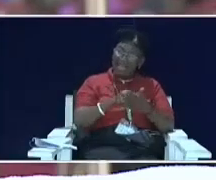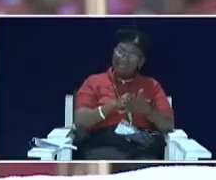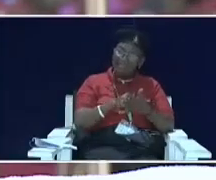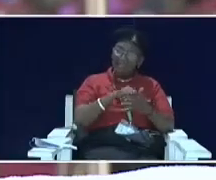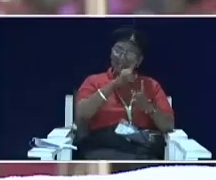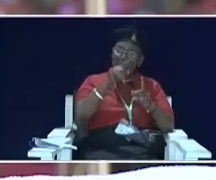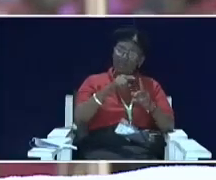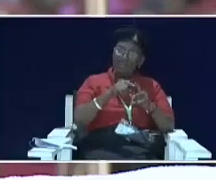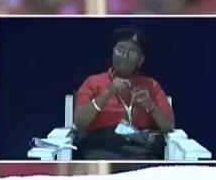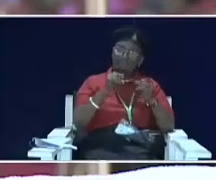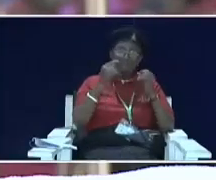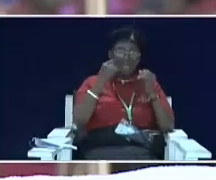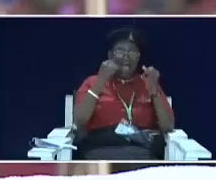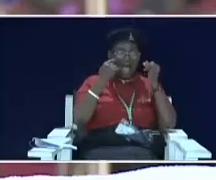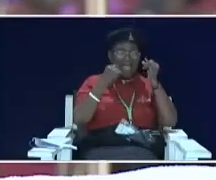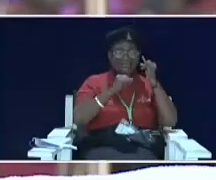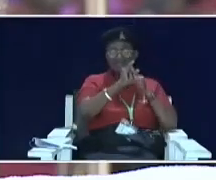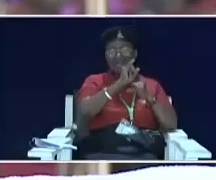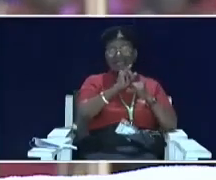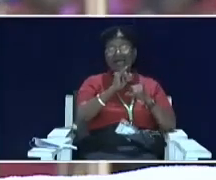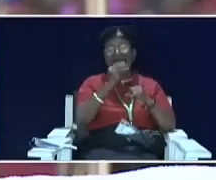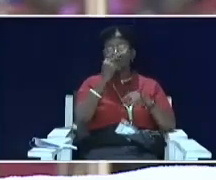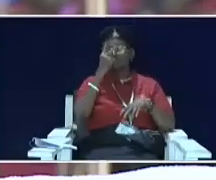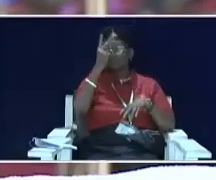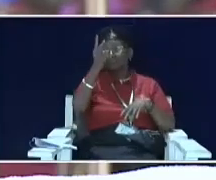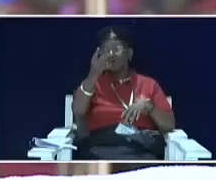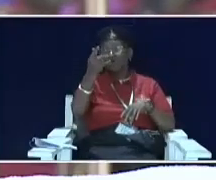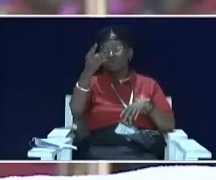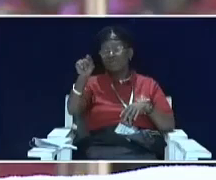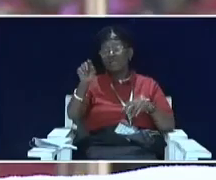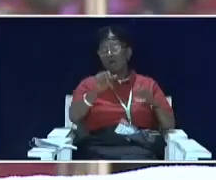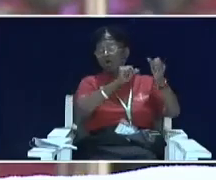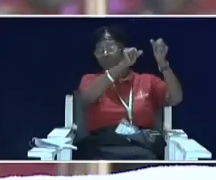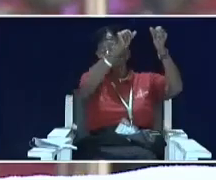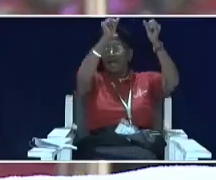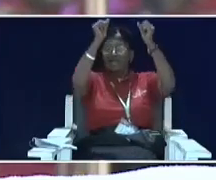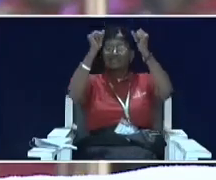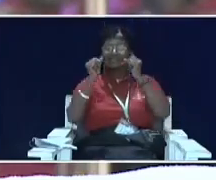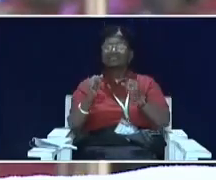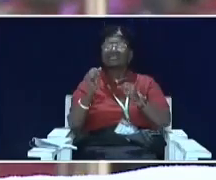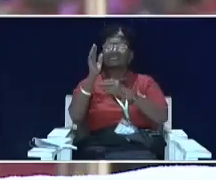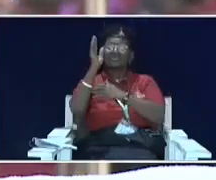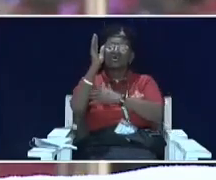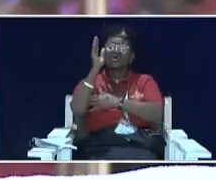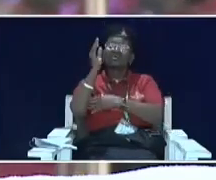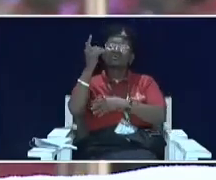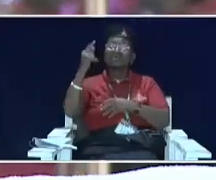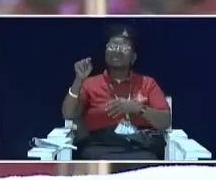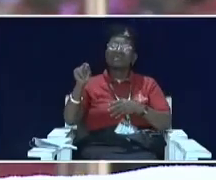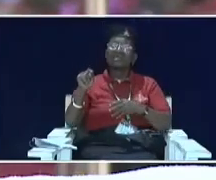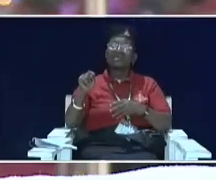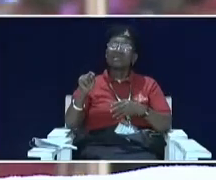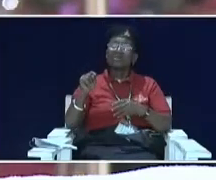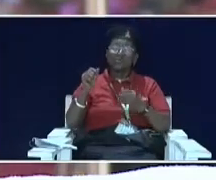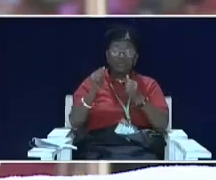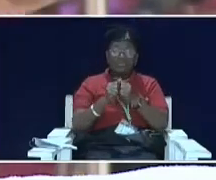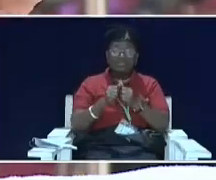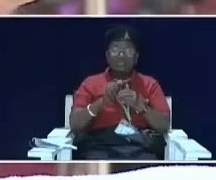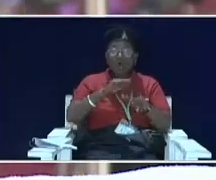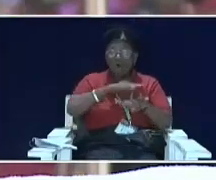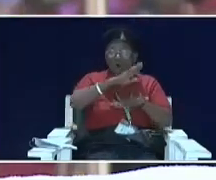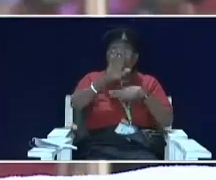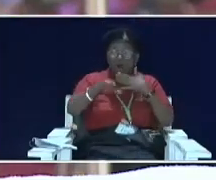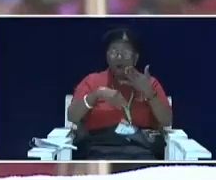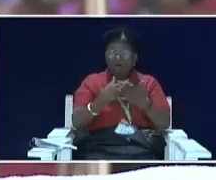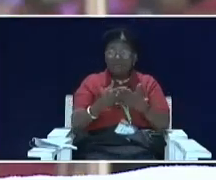when Isaiah saw the Almighty God in all his glory, where